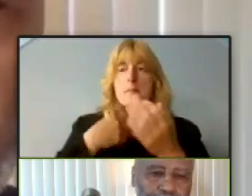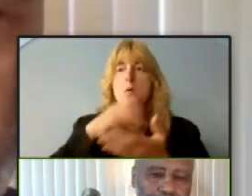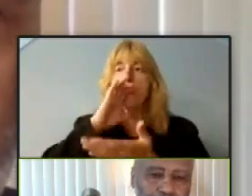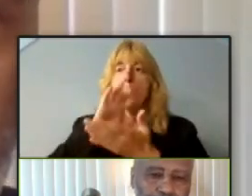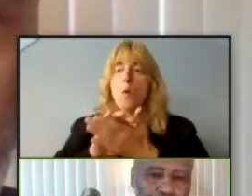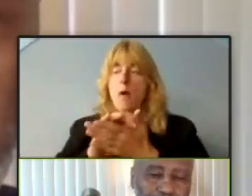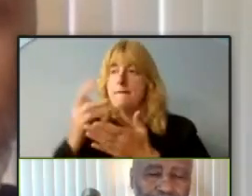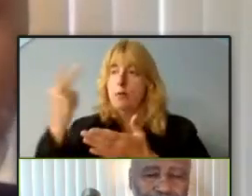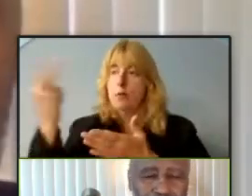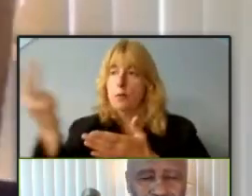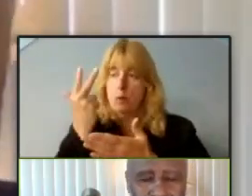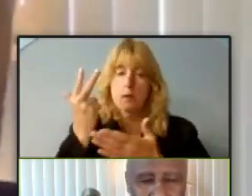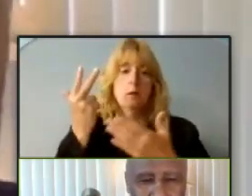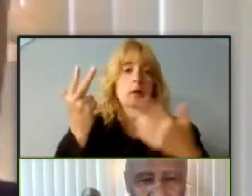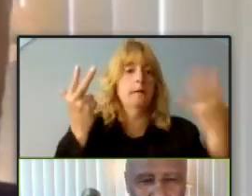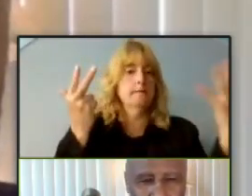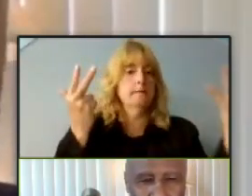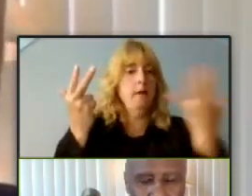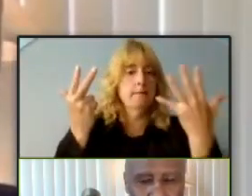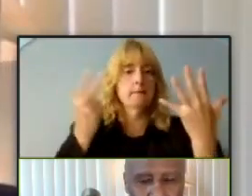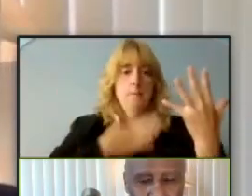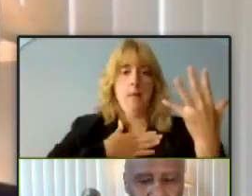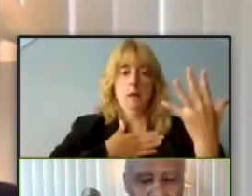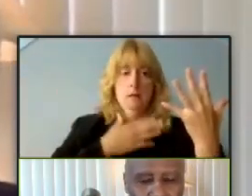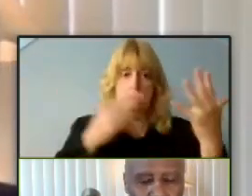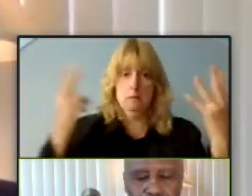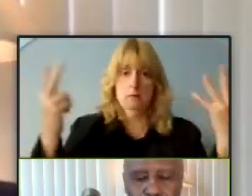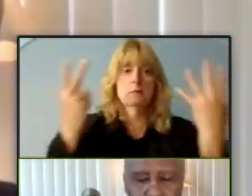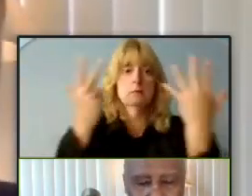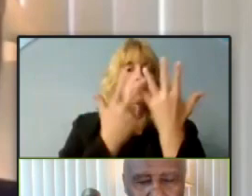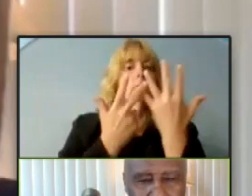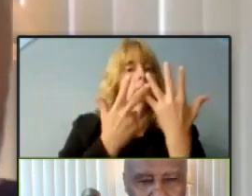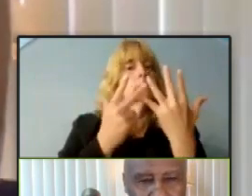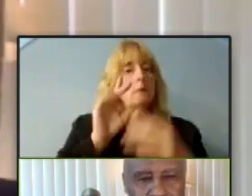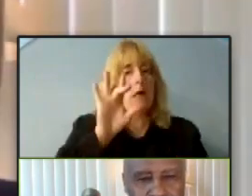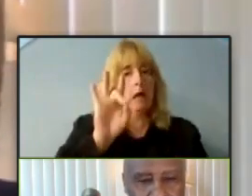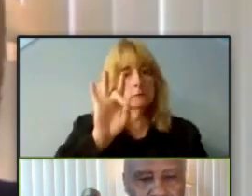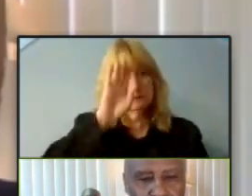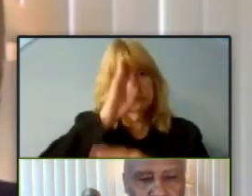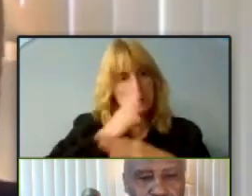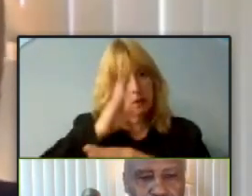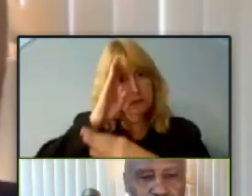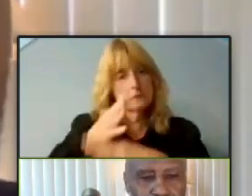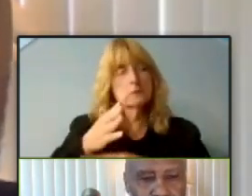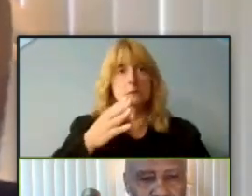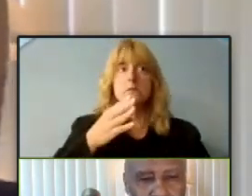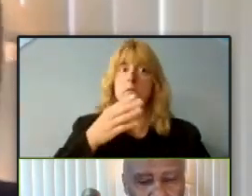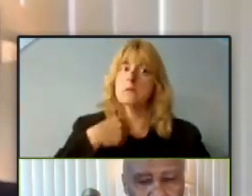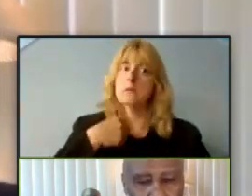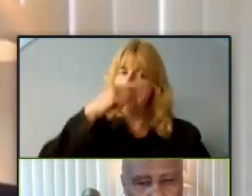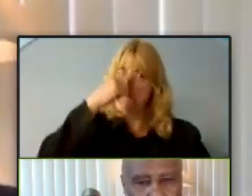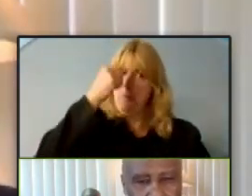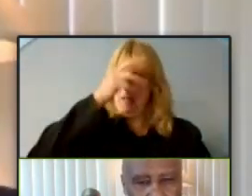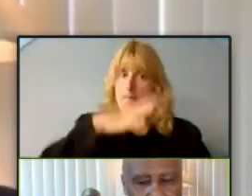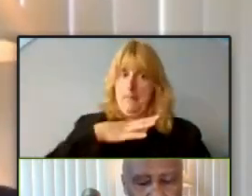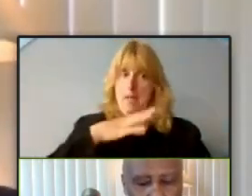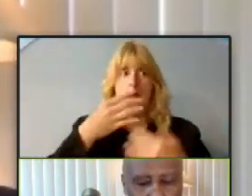family. 5 sons. I've been a Black man for 73 years in